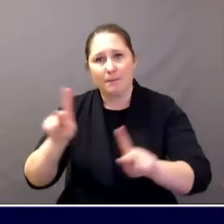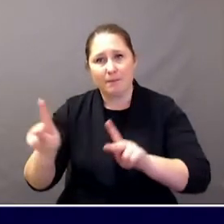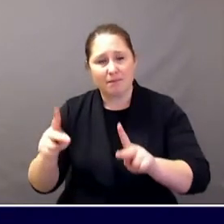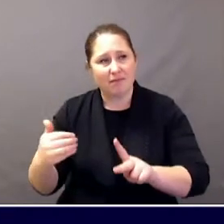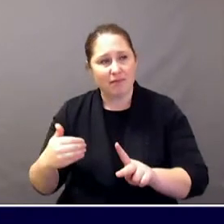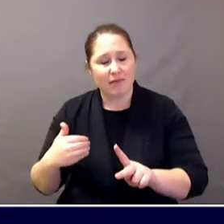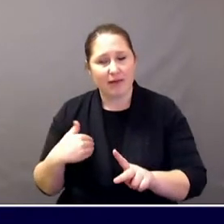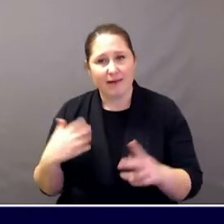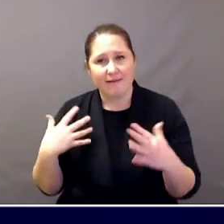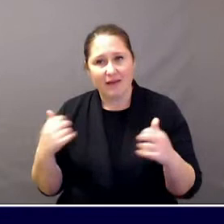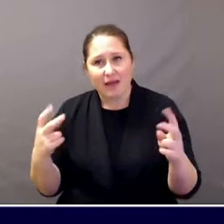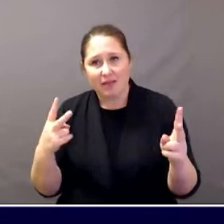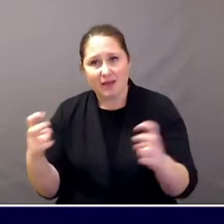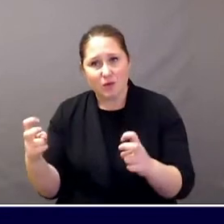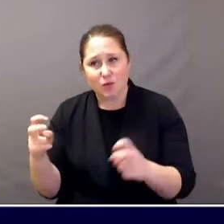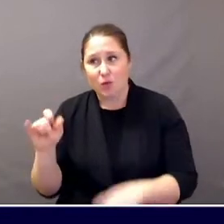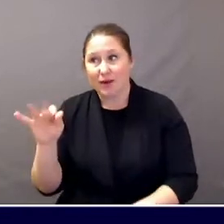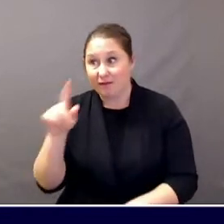lives should they